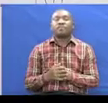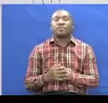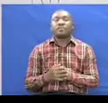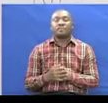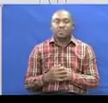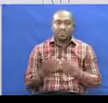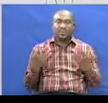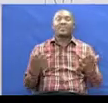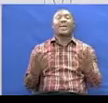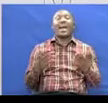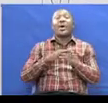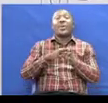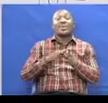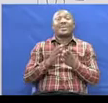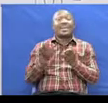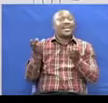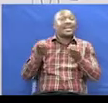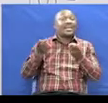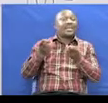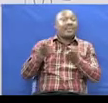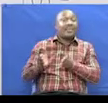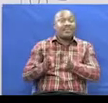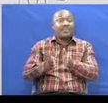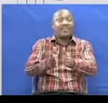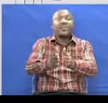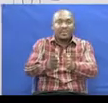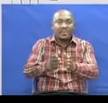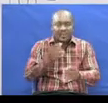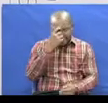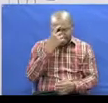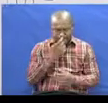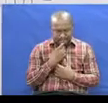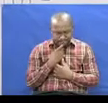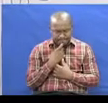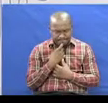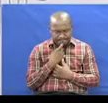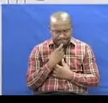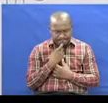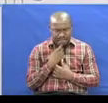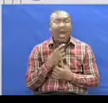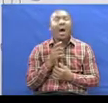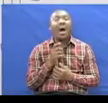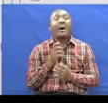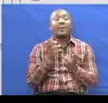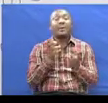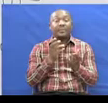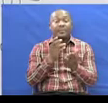the same. We are adding. You have to ask yourself before doing this,